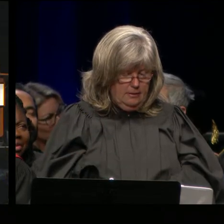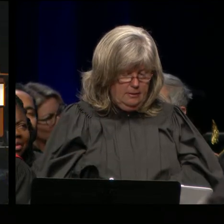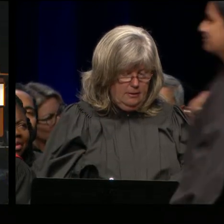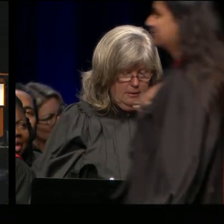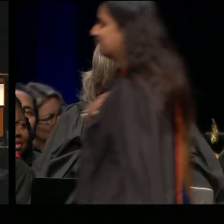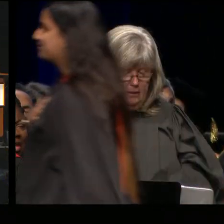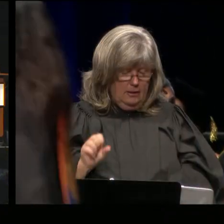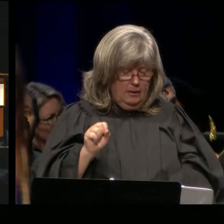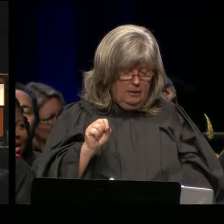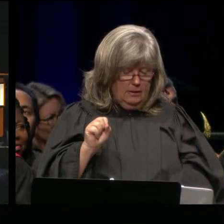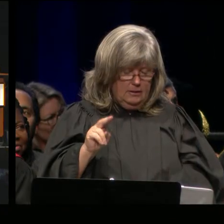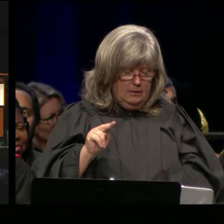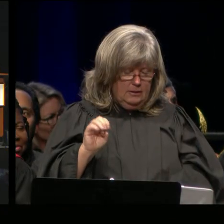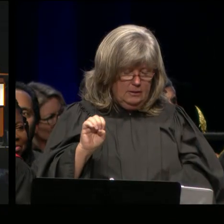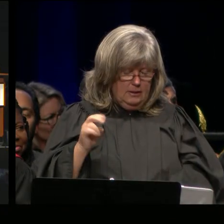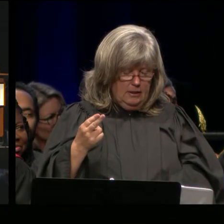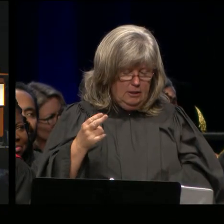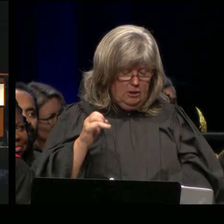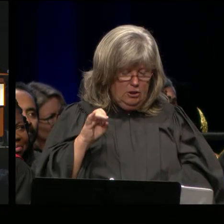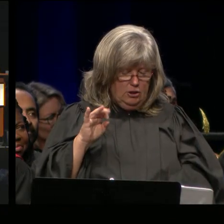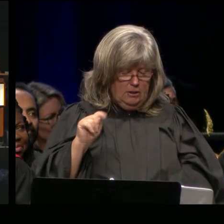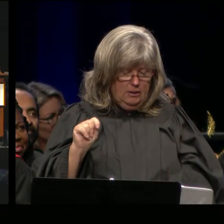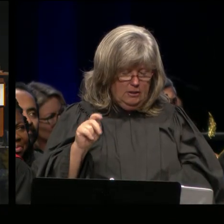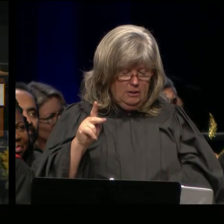Snejit Kaur.